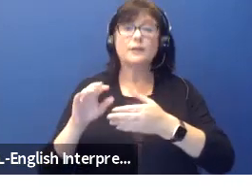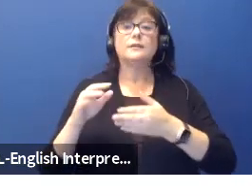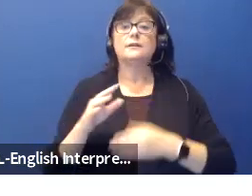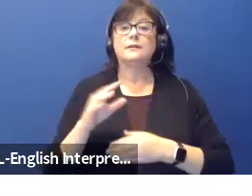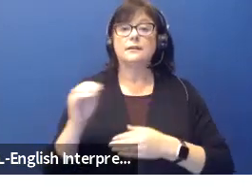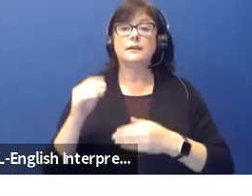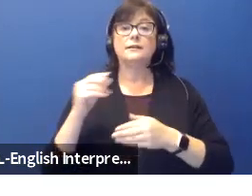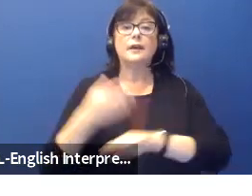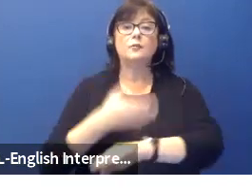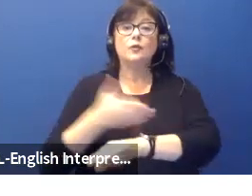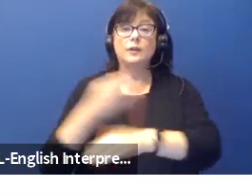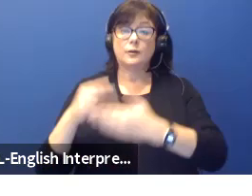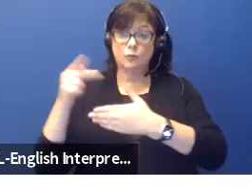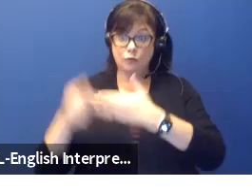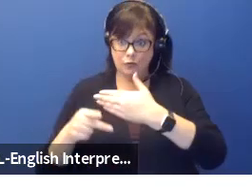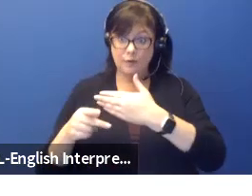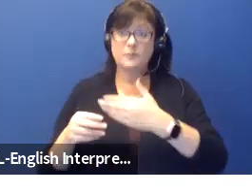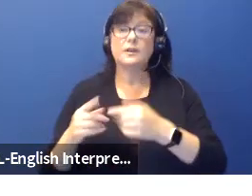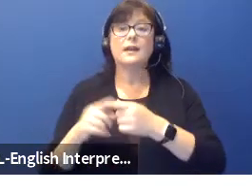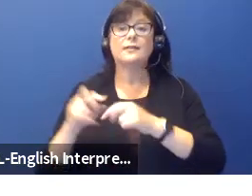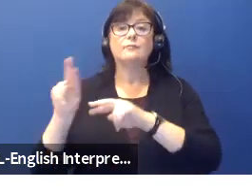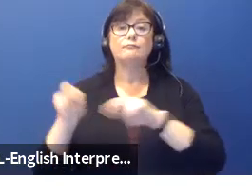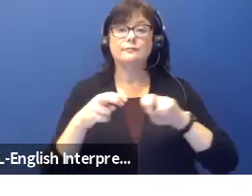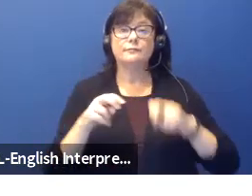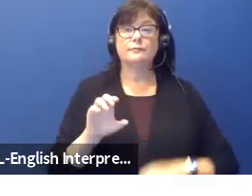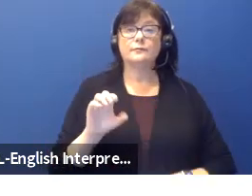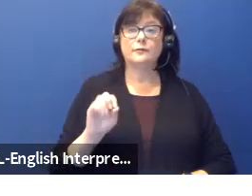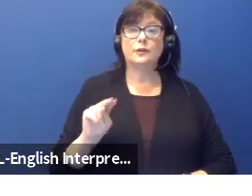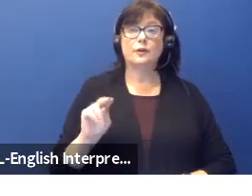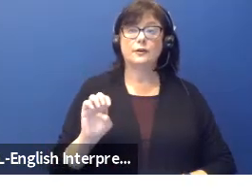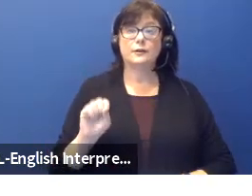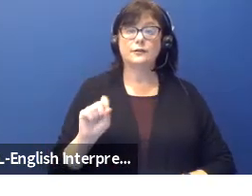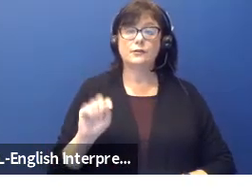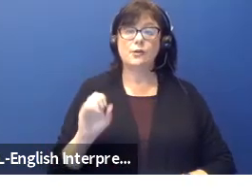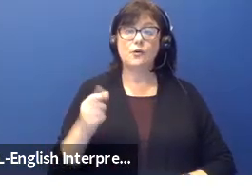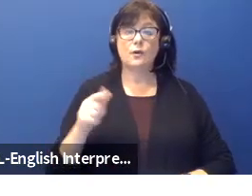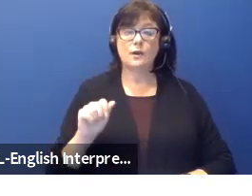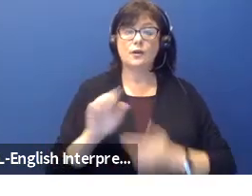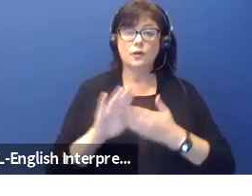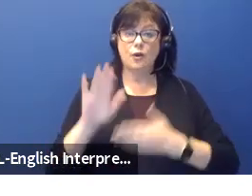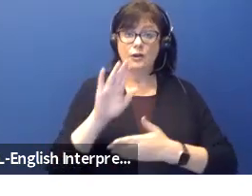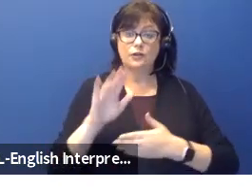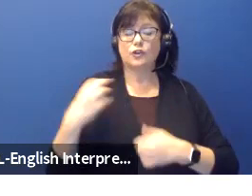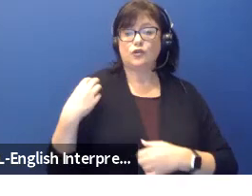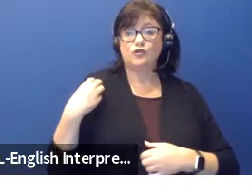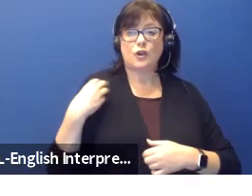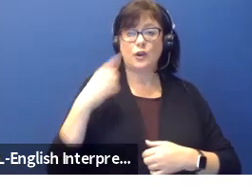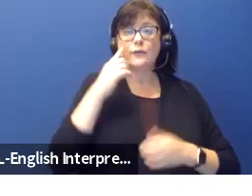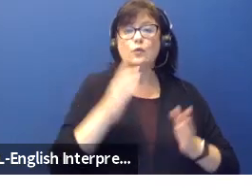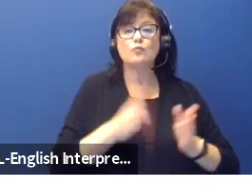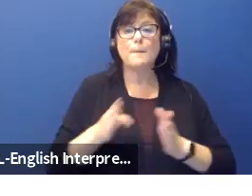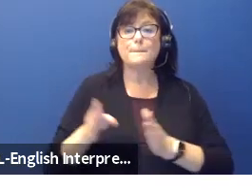Conestoga College as chair, preparatory programs, followed by a 3-year tenure